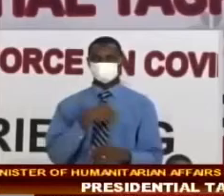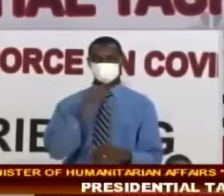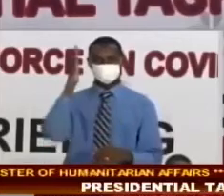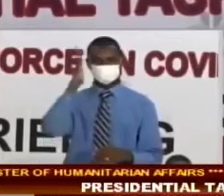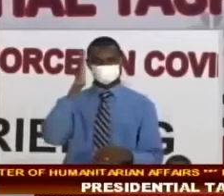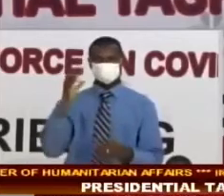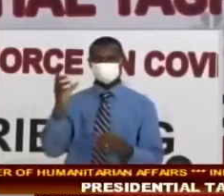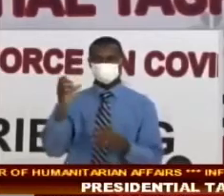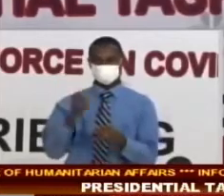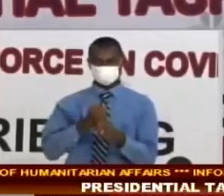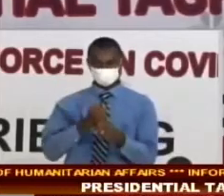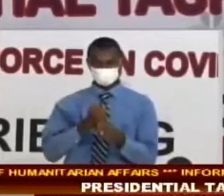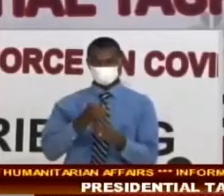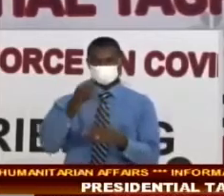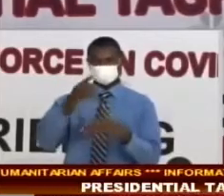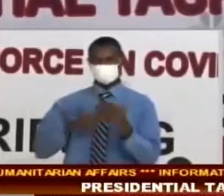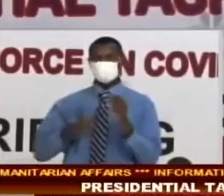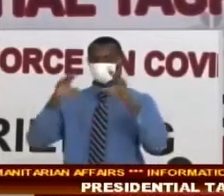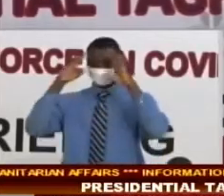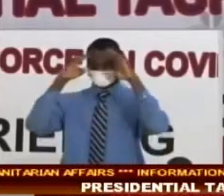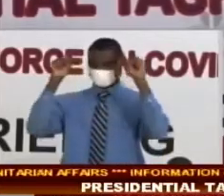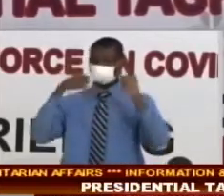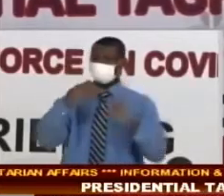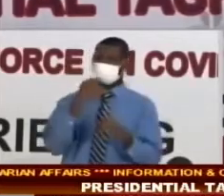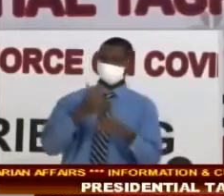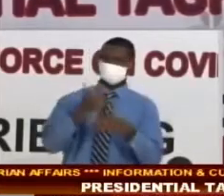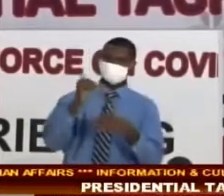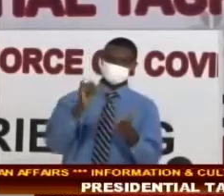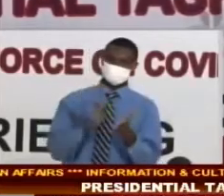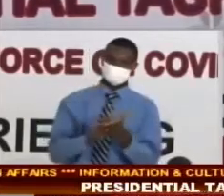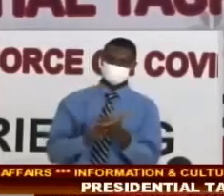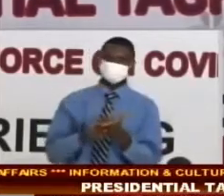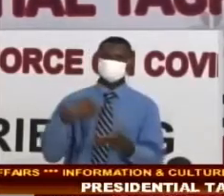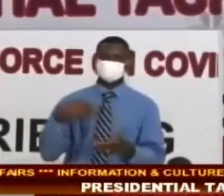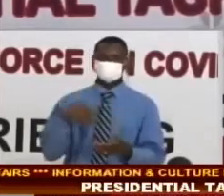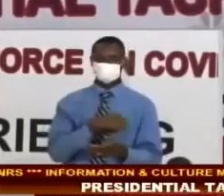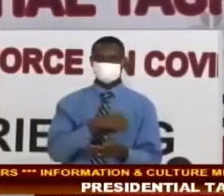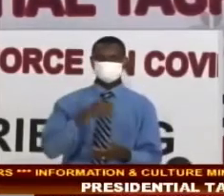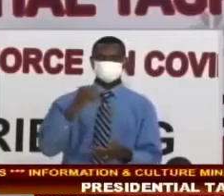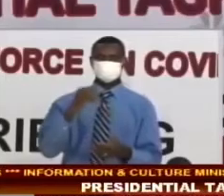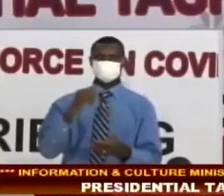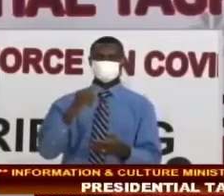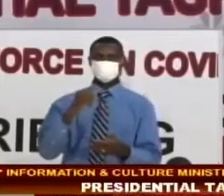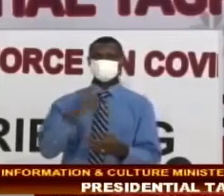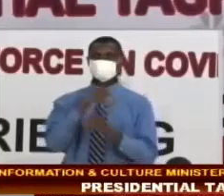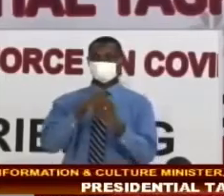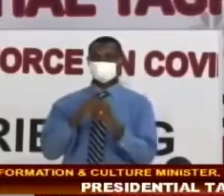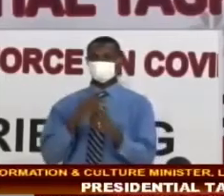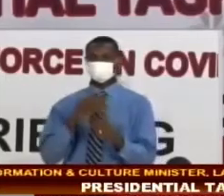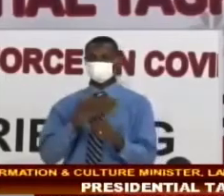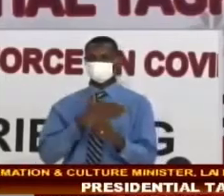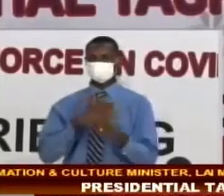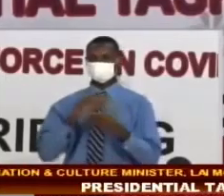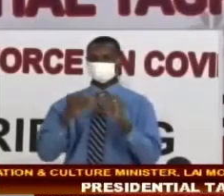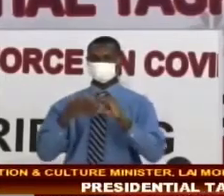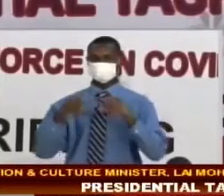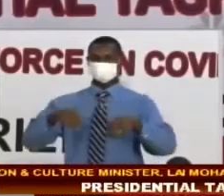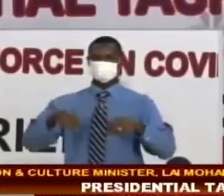and we will submit a report. And I did allude to it in my speech, in my remarks this afternoon.